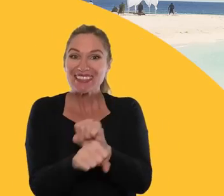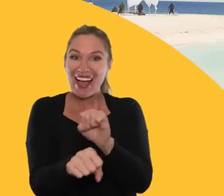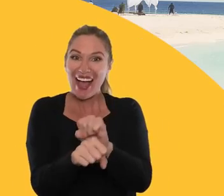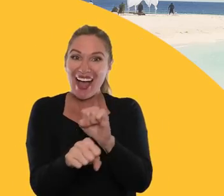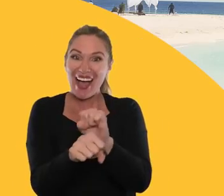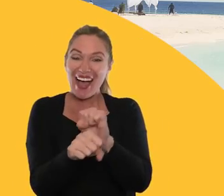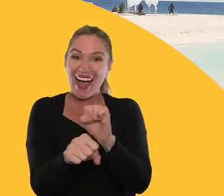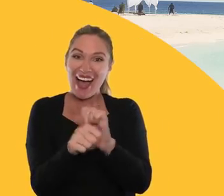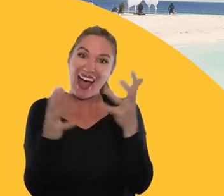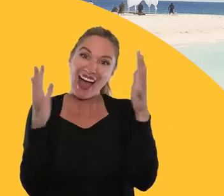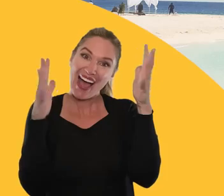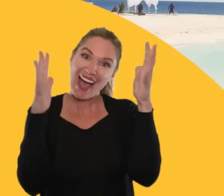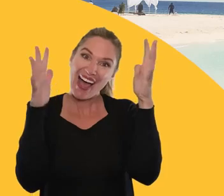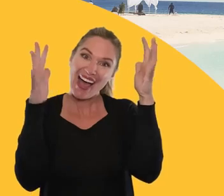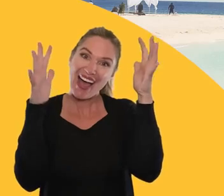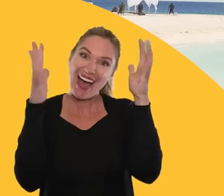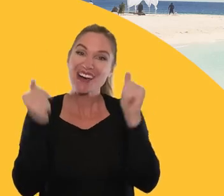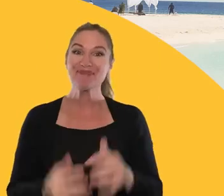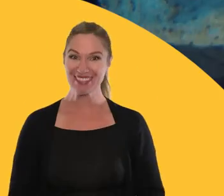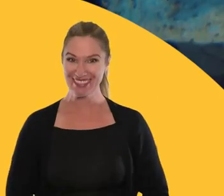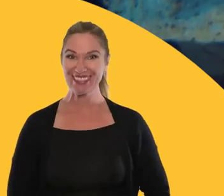Good